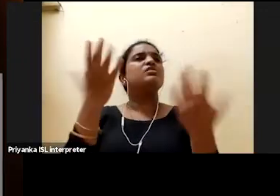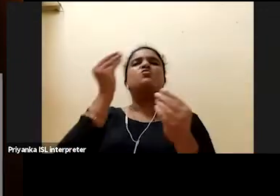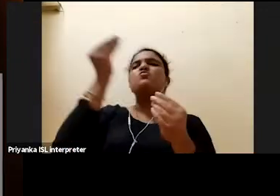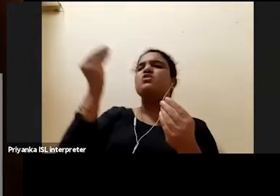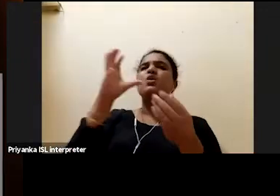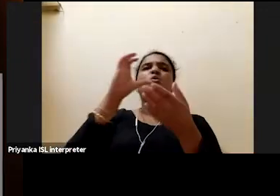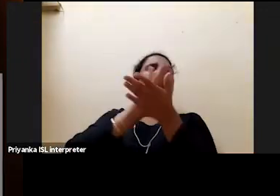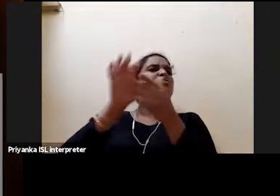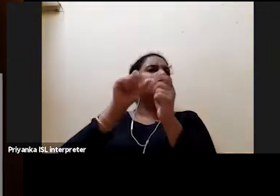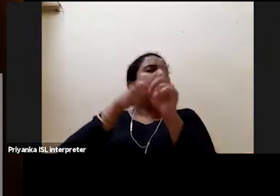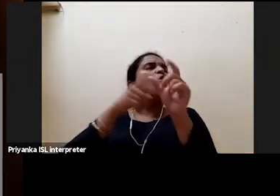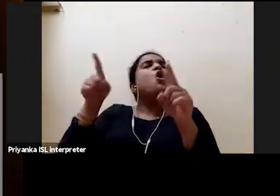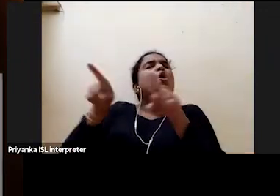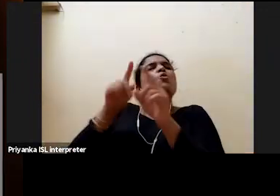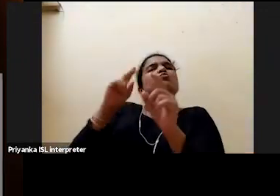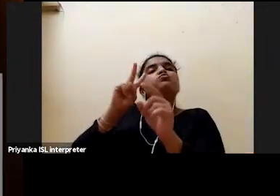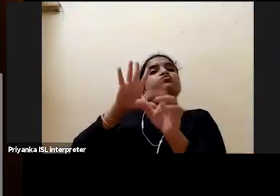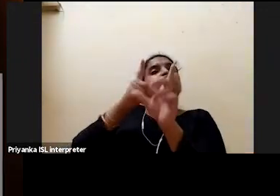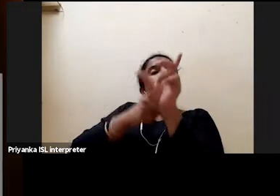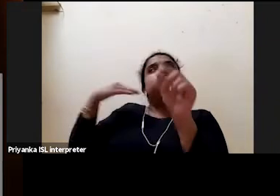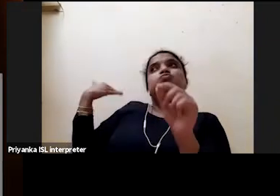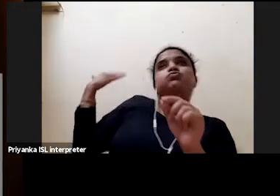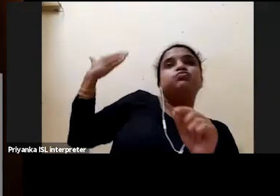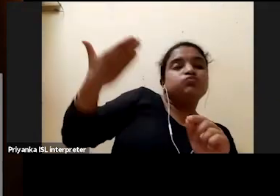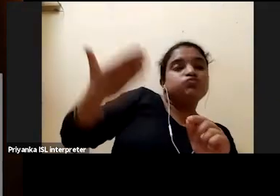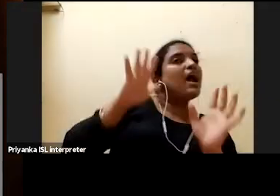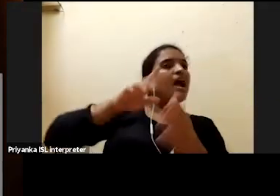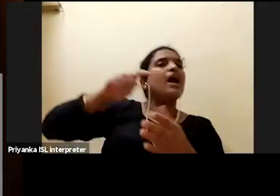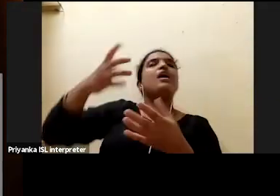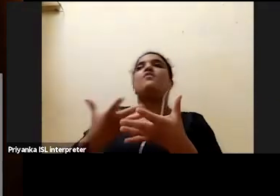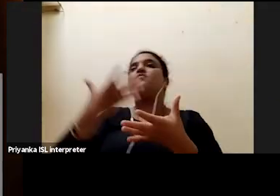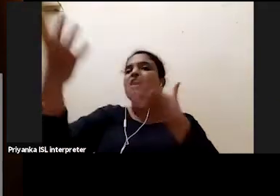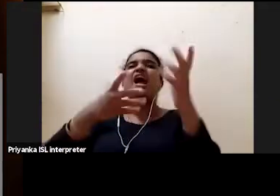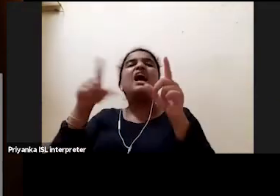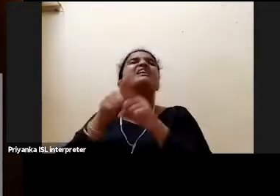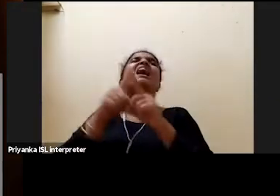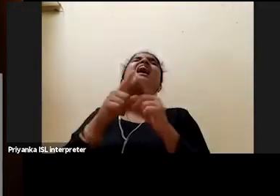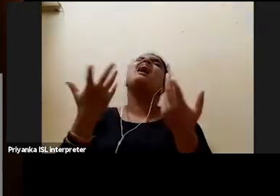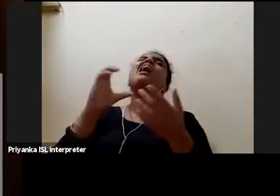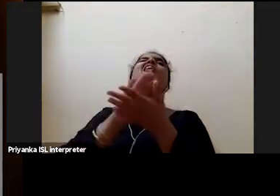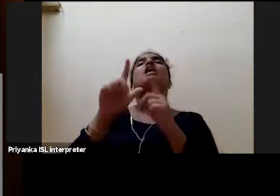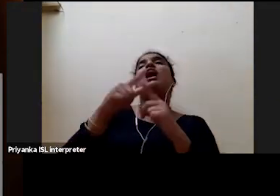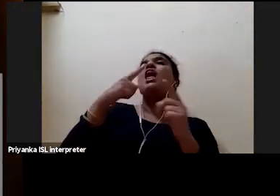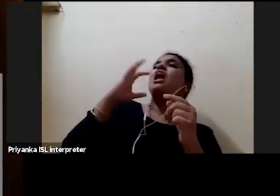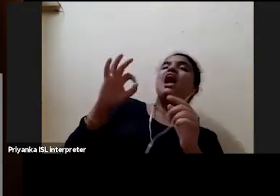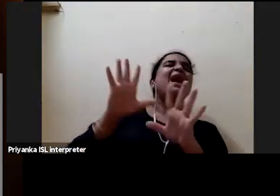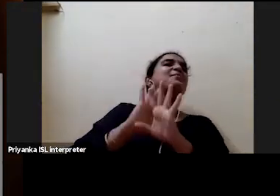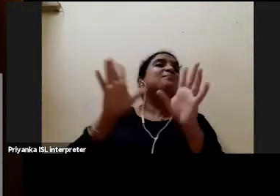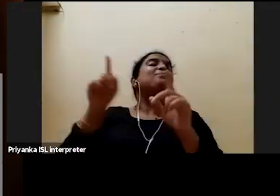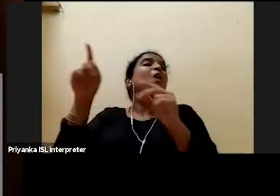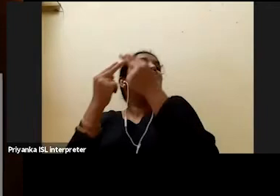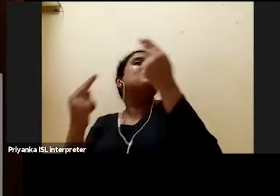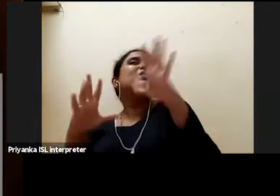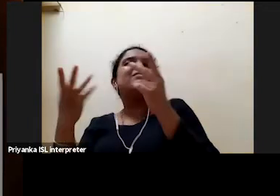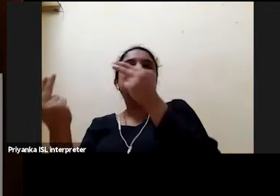like 25, 30 years. So isn't that an interesting story to say, rather than just saying that chaat was delicious? So look at these